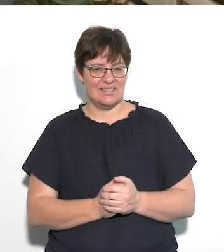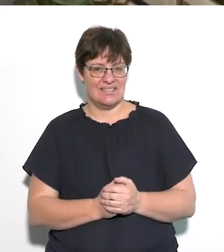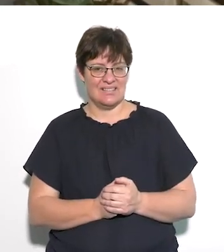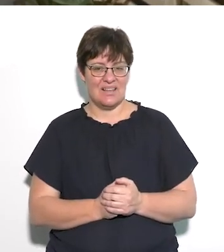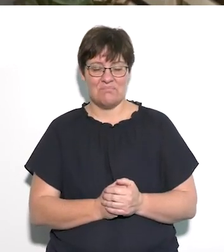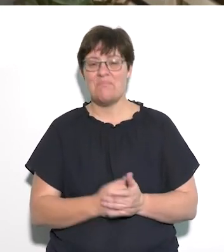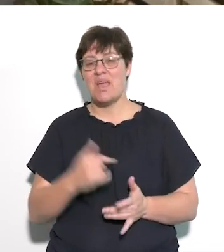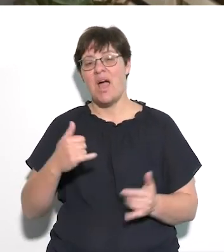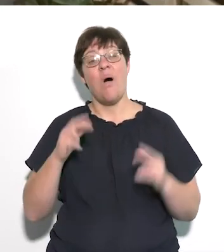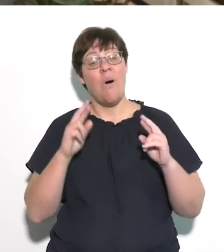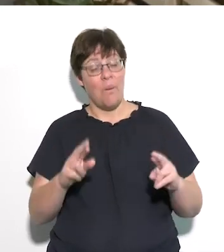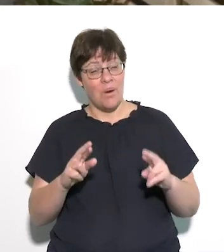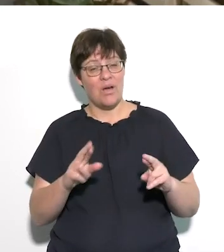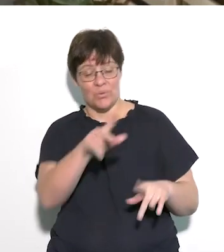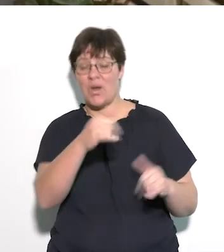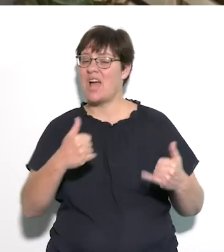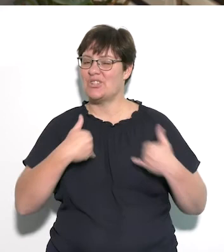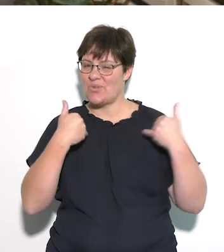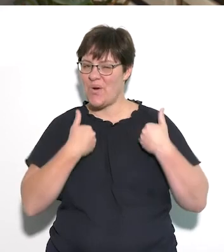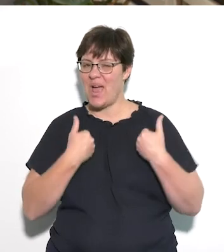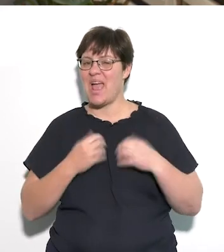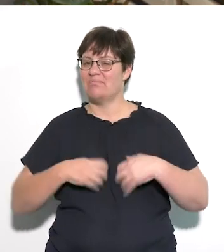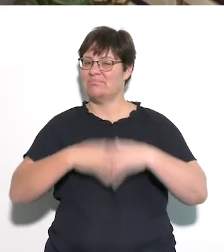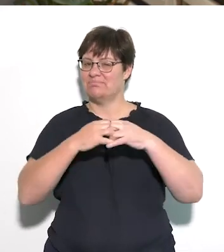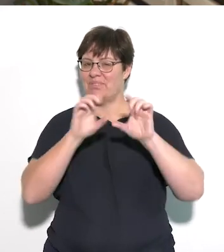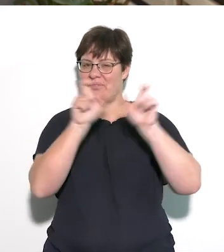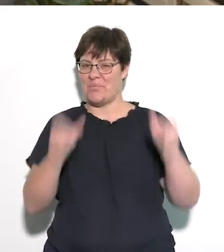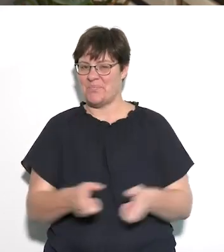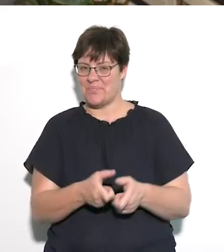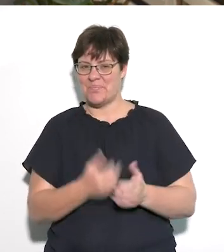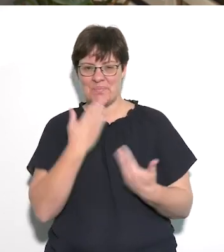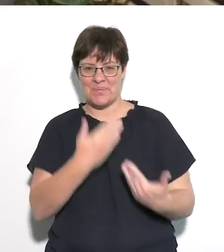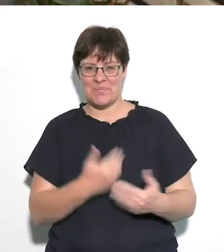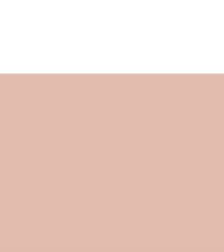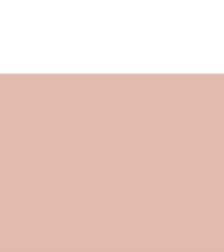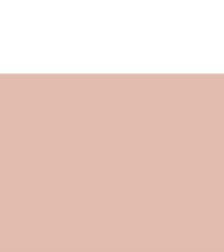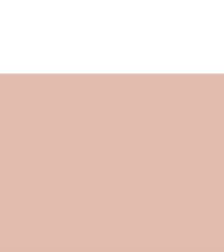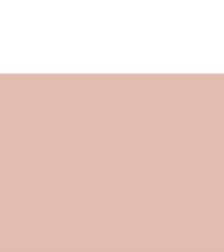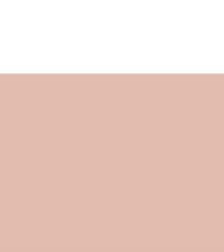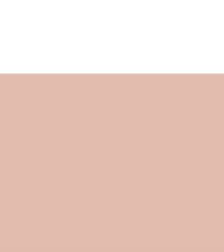during this lesson. I really hope that you enjoy making this photo frame. Thank you.